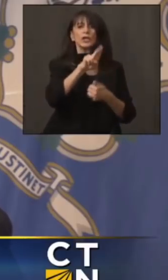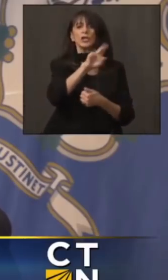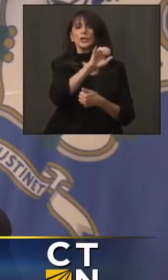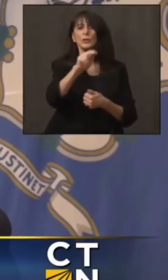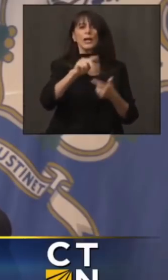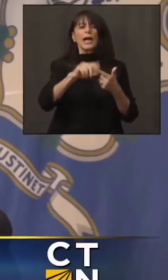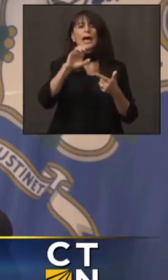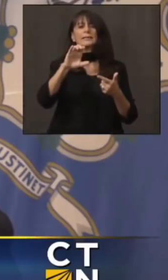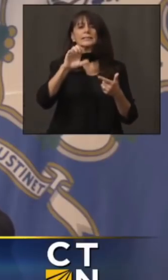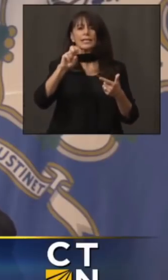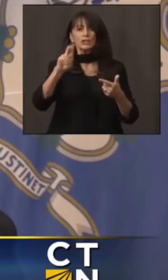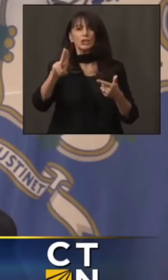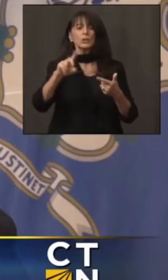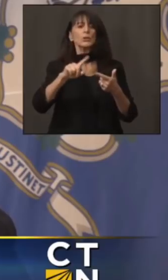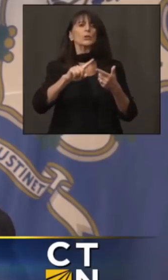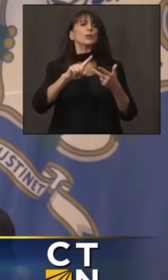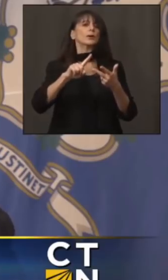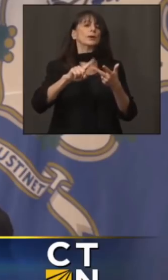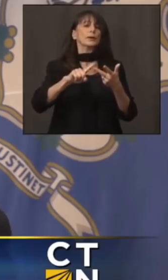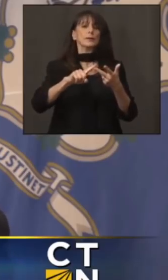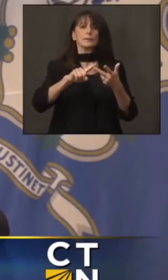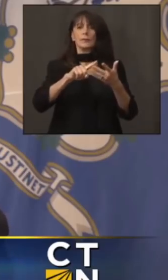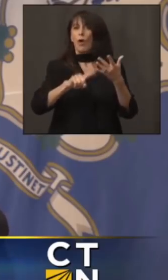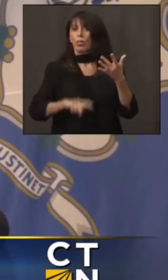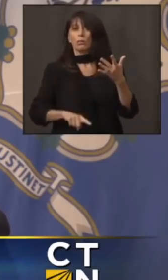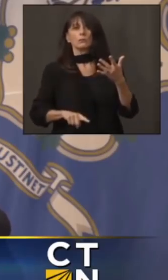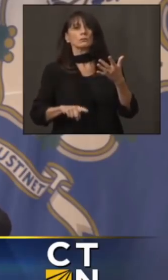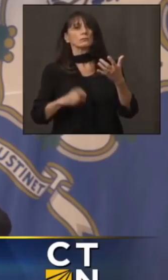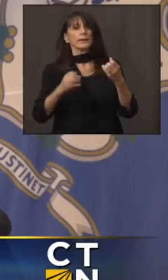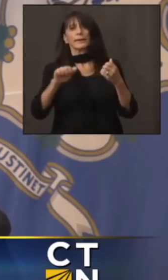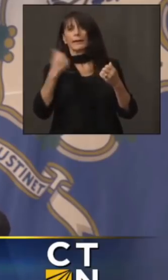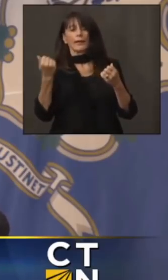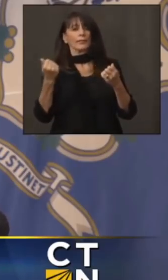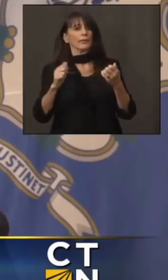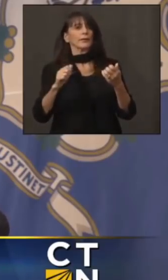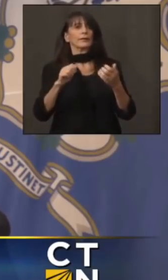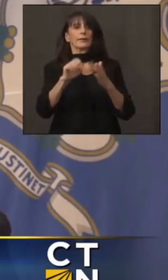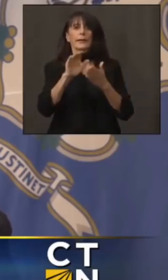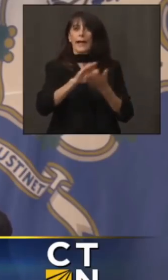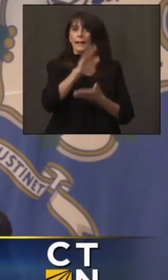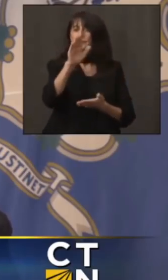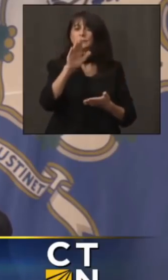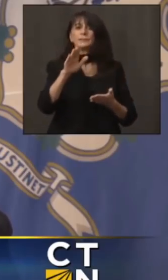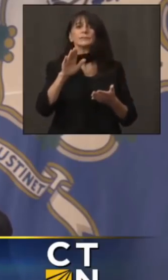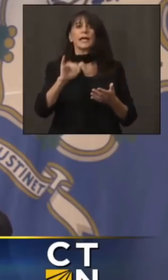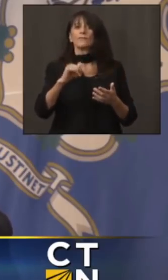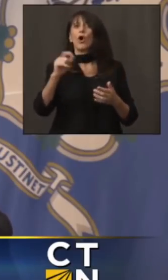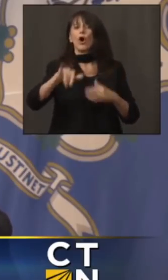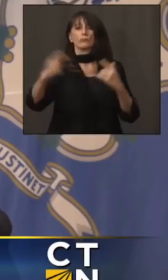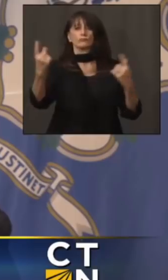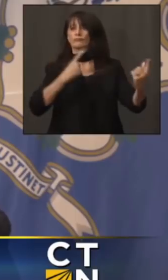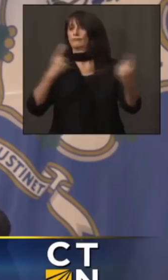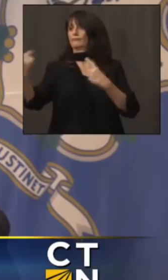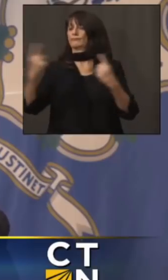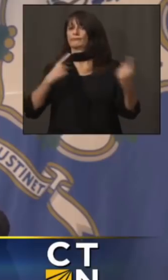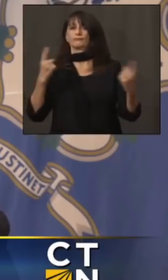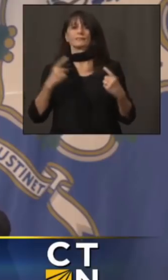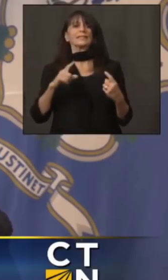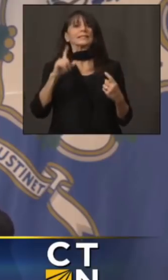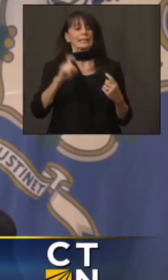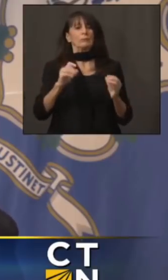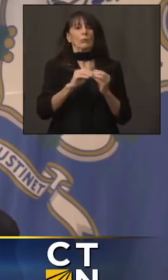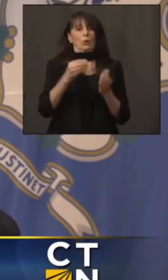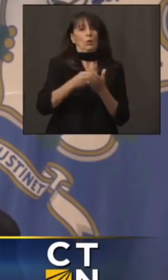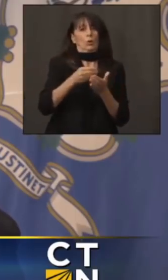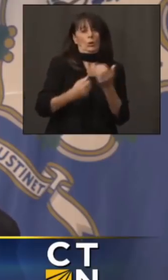as the CSU system, as well as an awful lot of other entities in the state have come to us looking for more